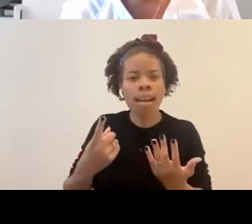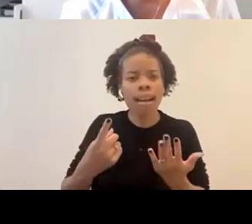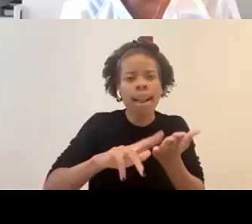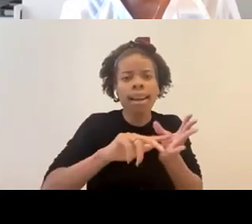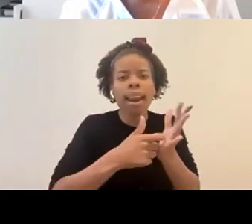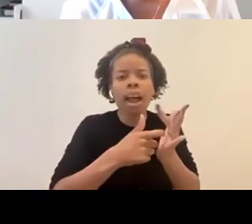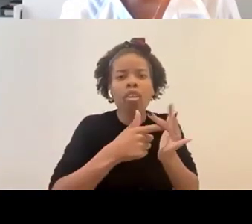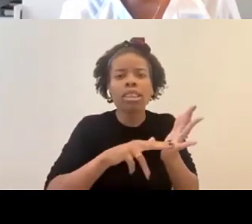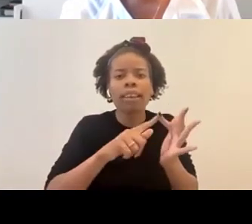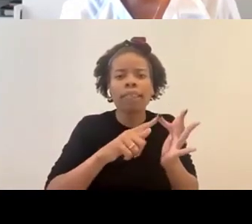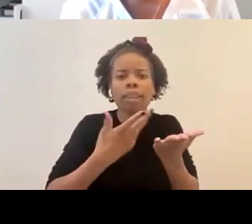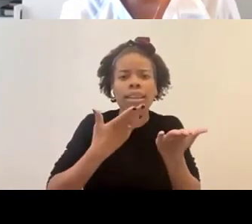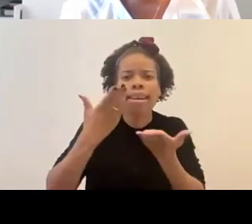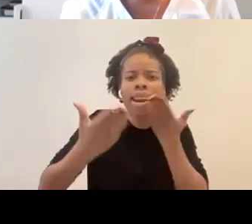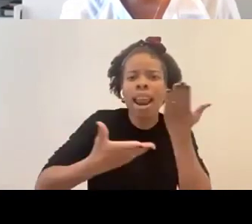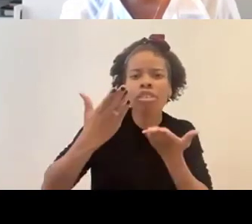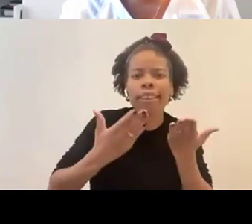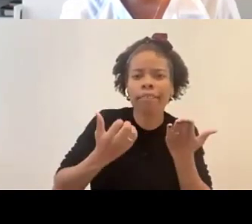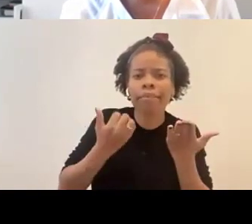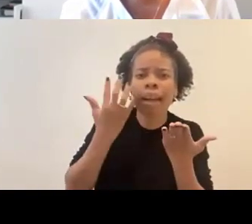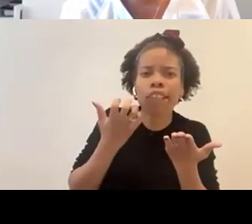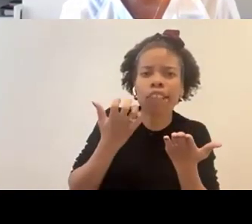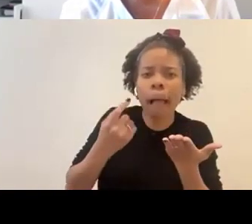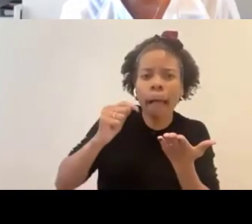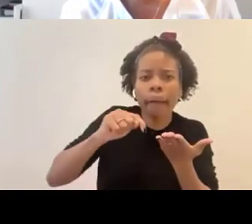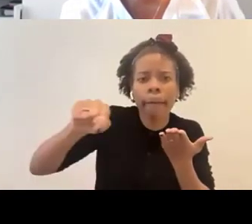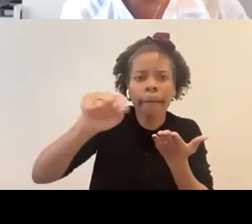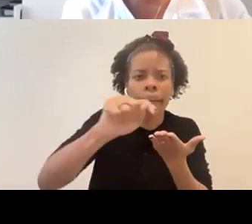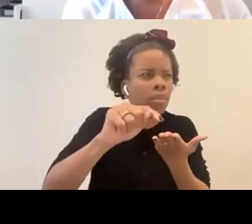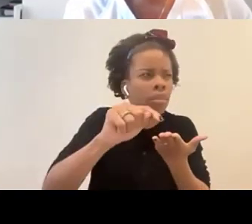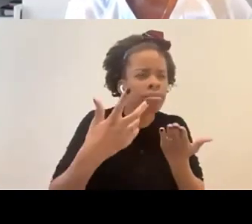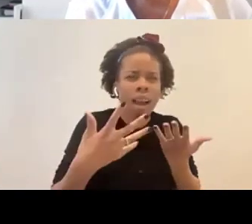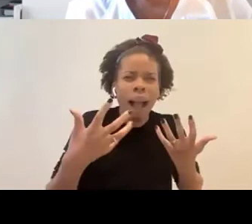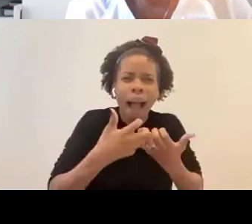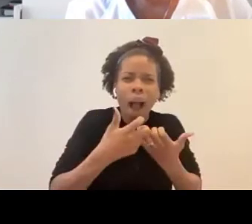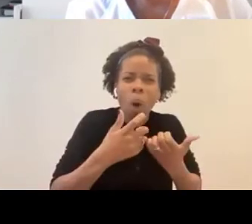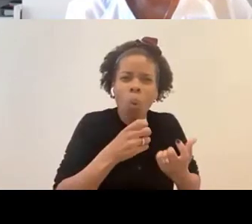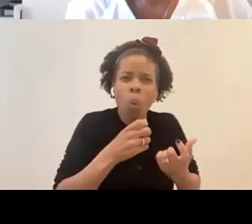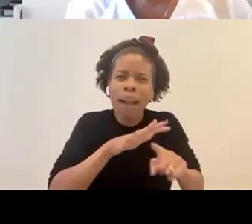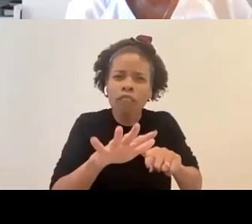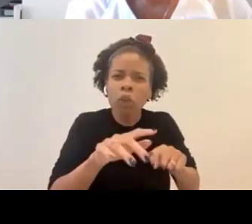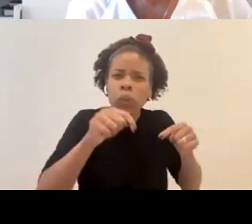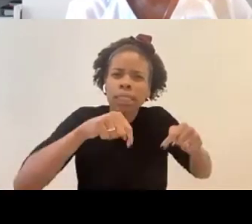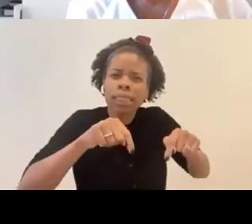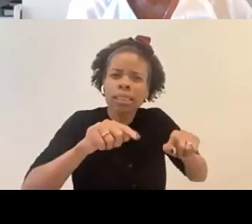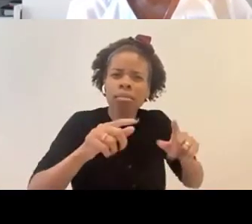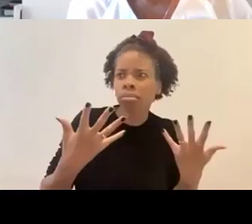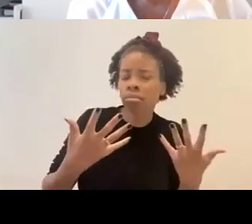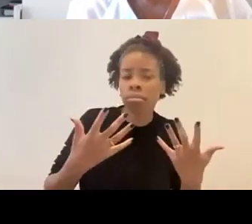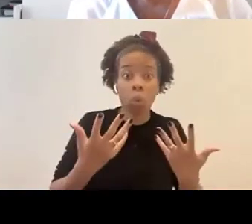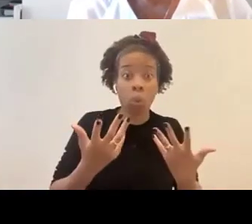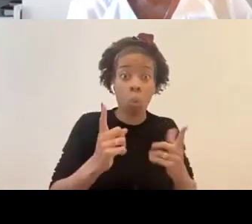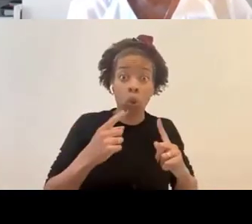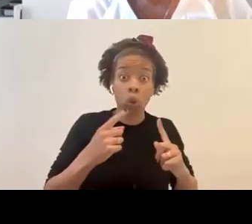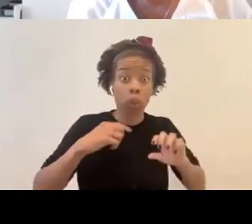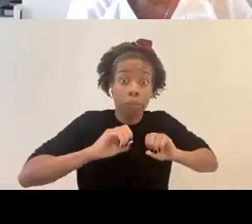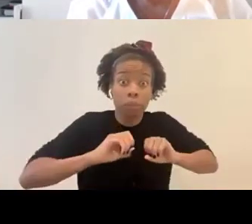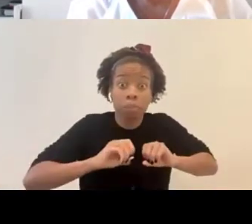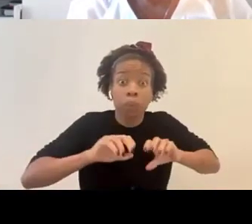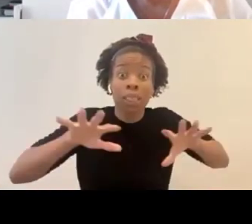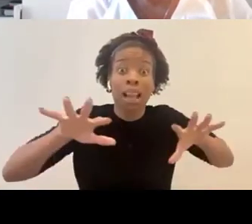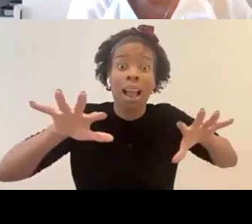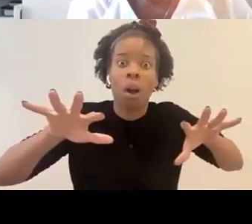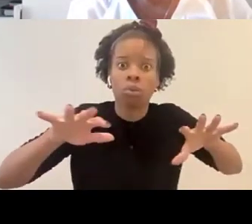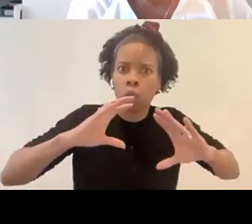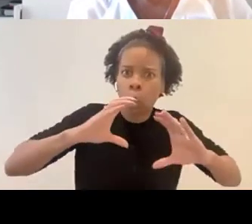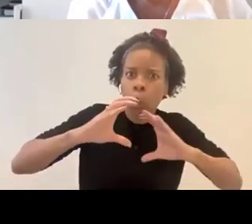the eradication of poverty, when it comes to the fight for social justice? What we communicate, what we put out, how does